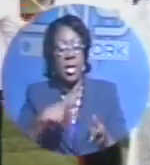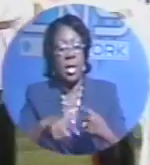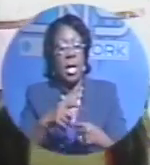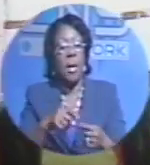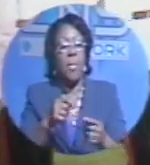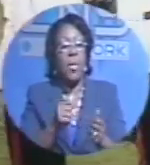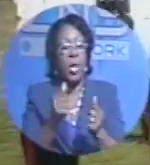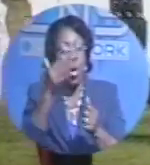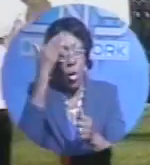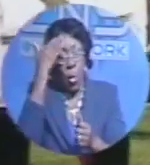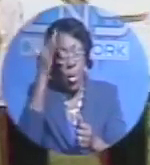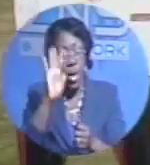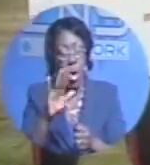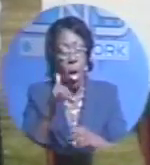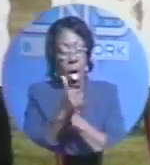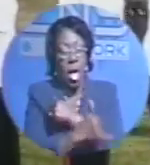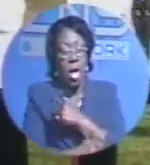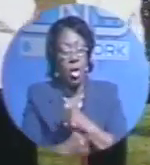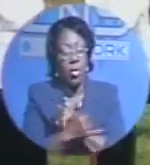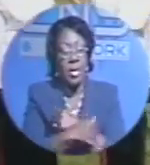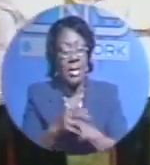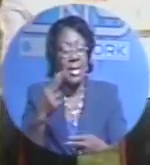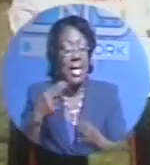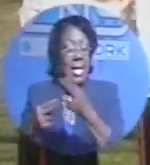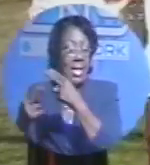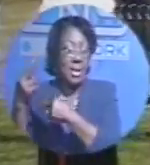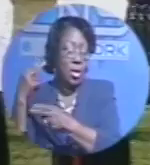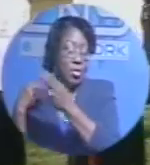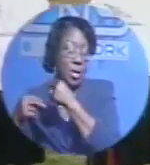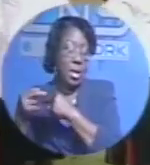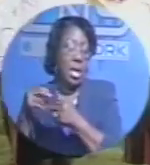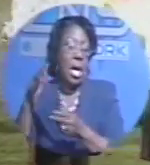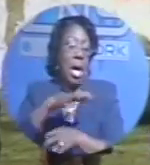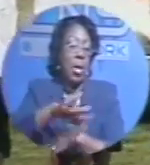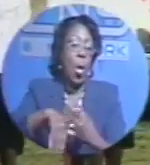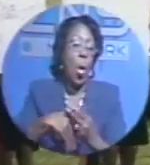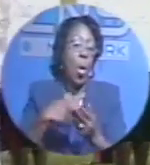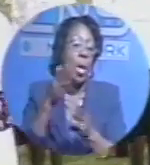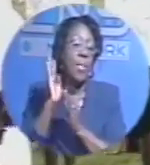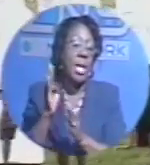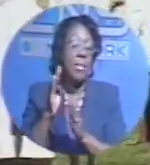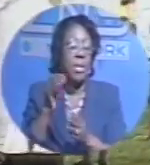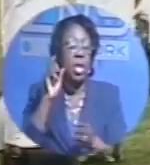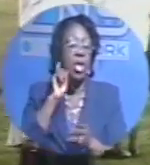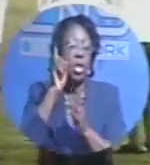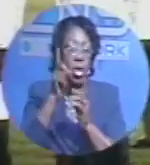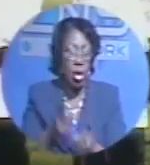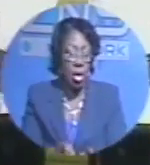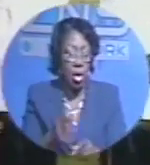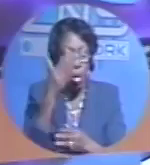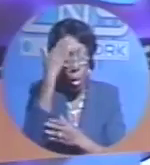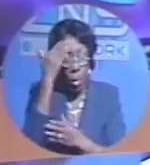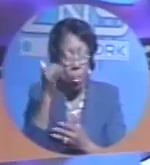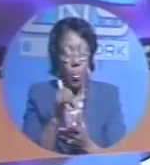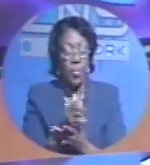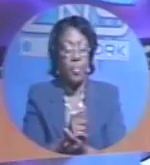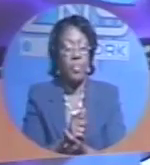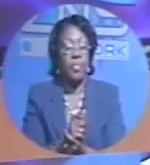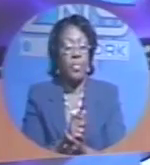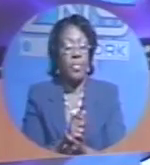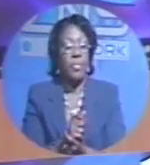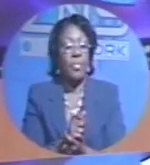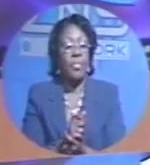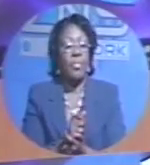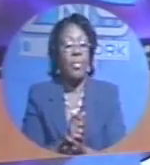country's history, and every Bahamian, he says, should share in this responsibility. Carla Palmer, ZNS News.